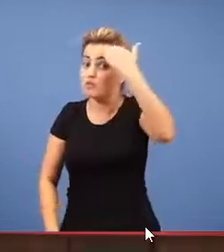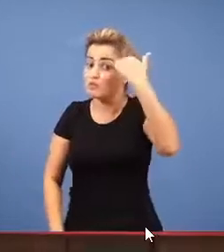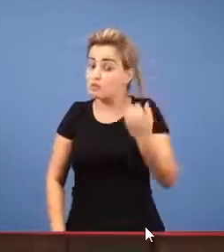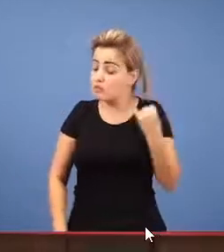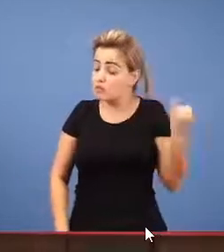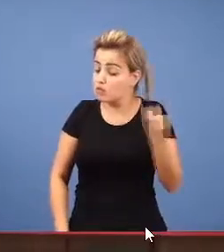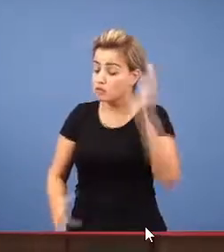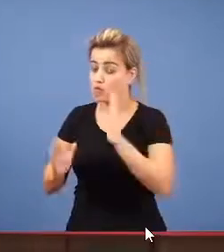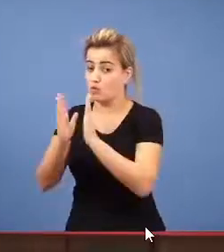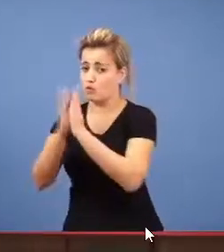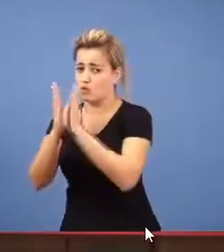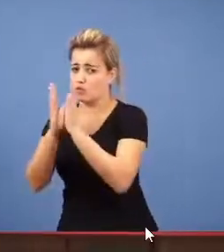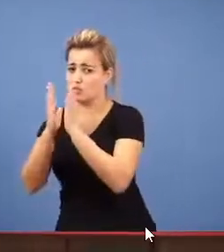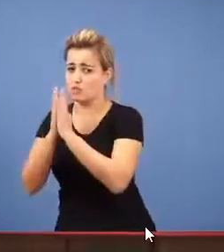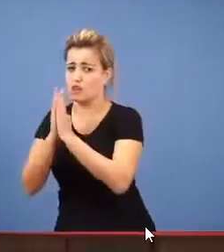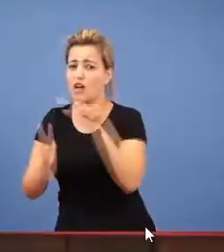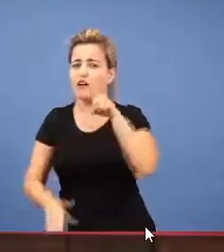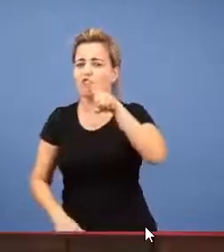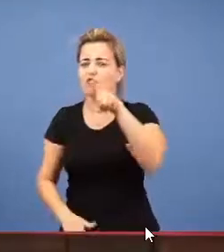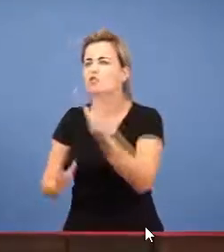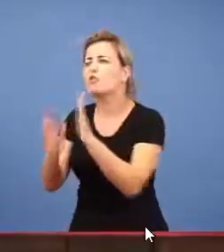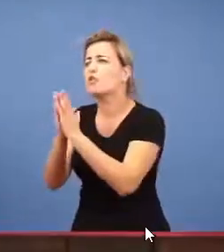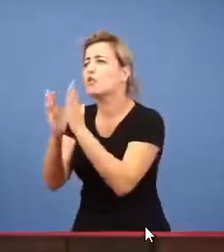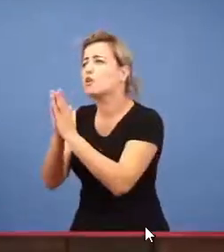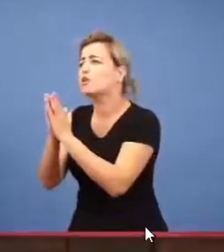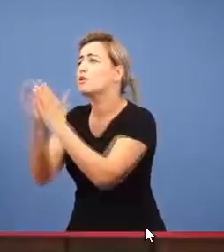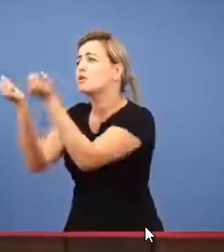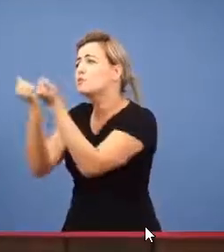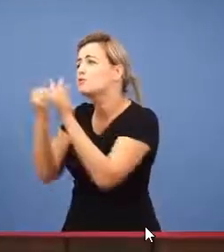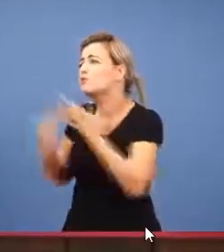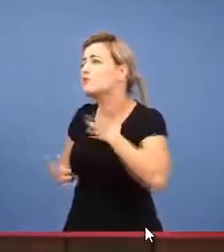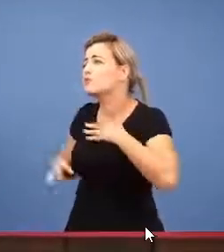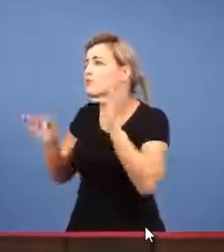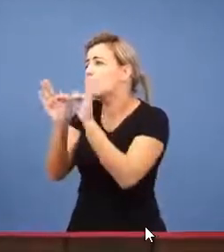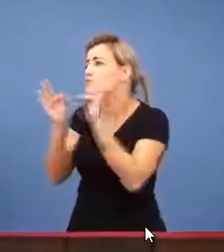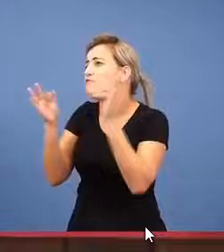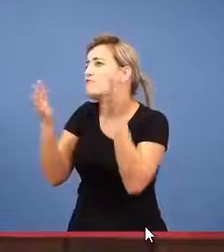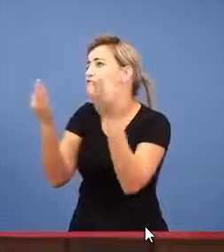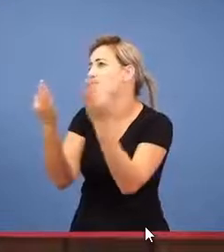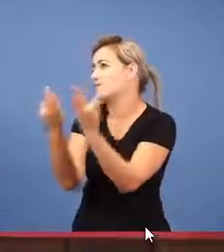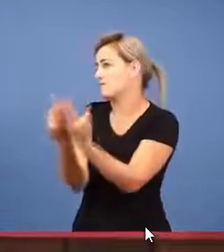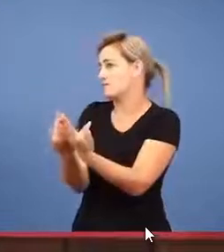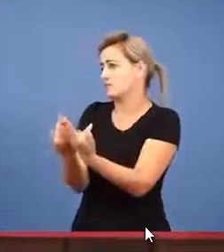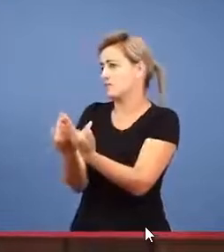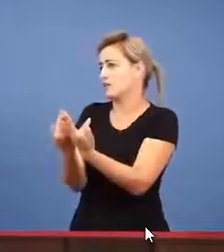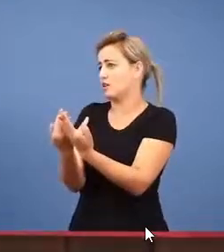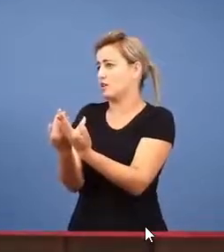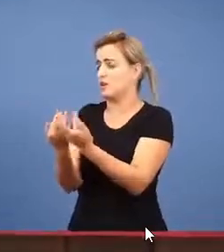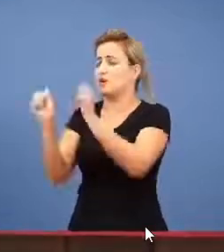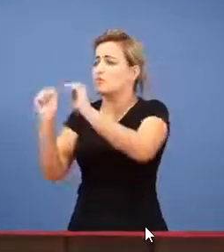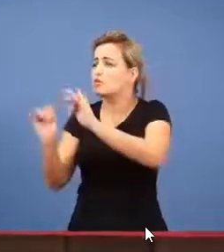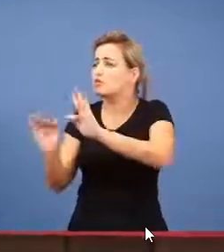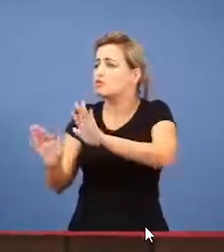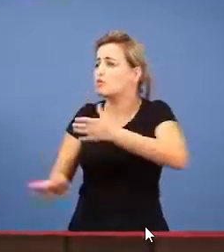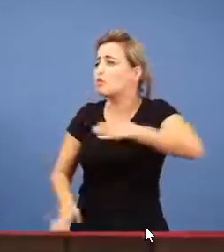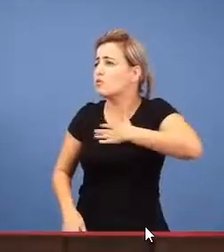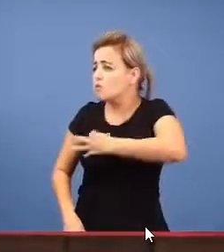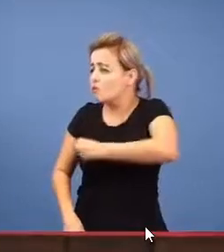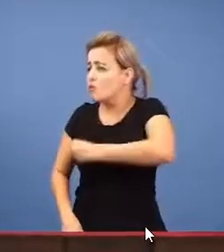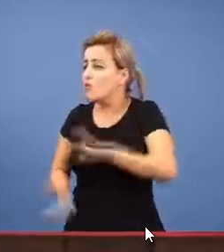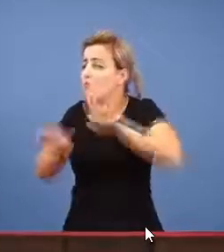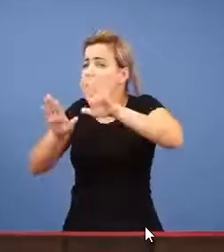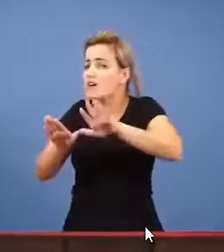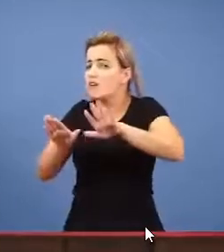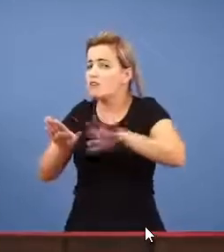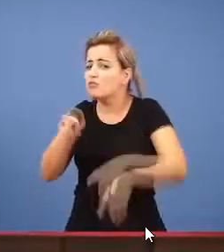prayer. Knowing the following, that we should not ask for things for our house when